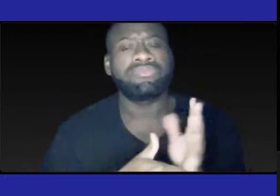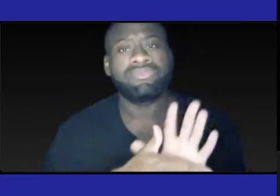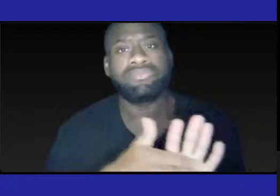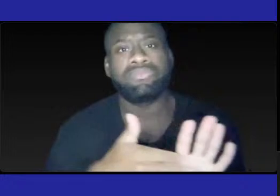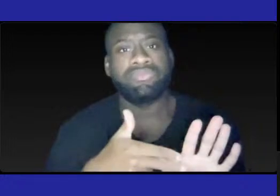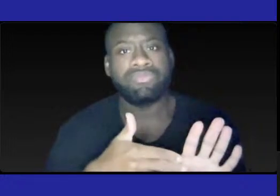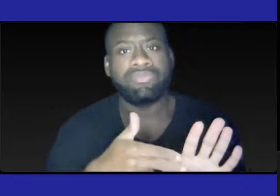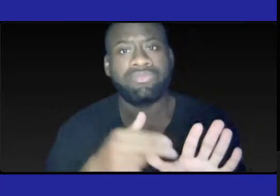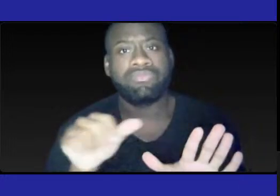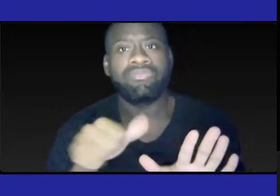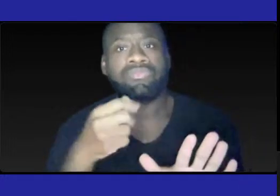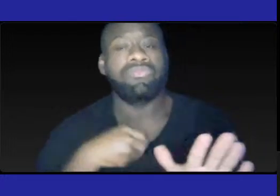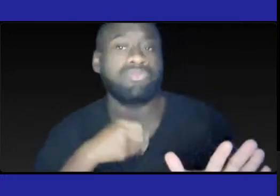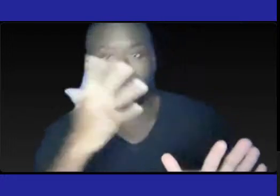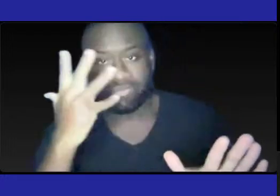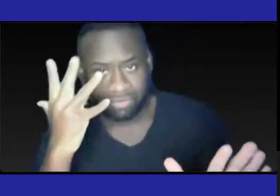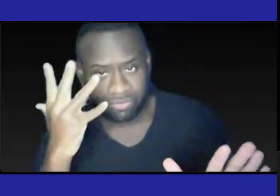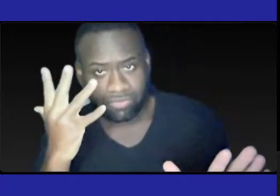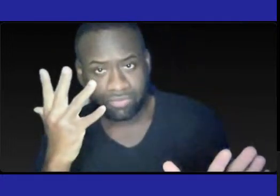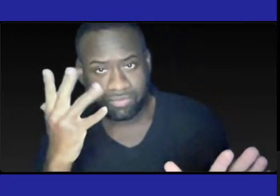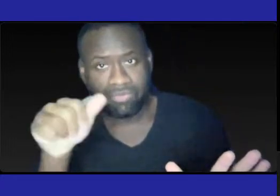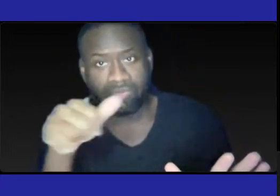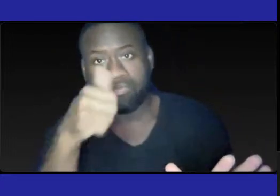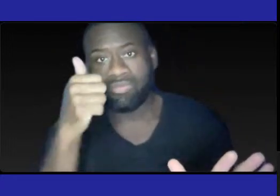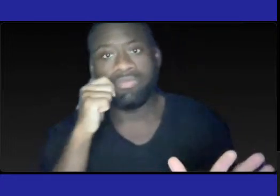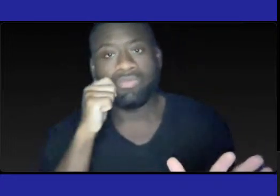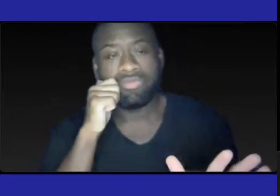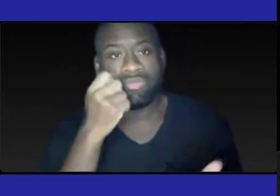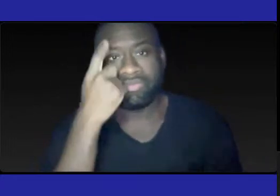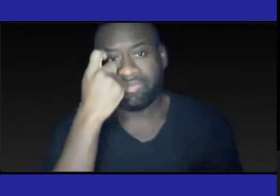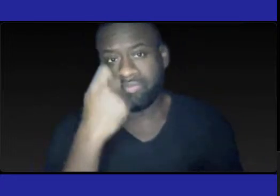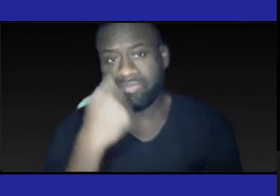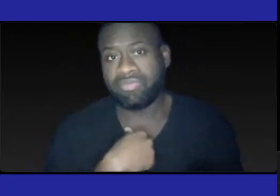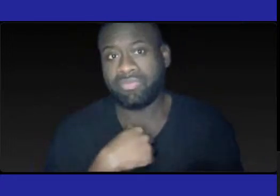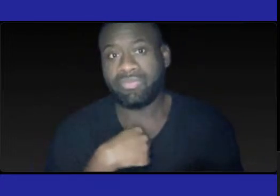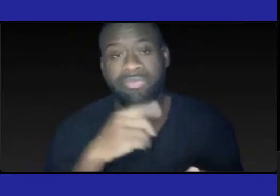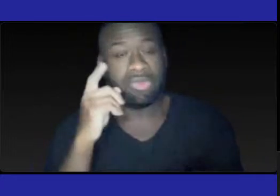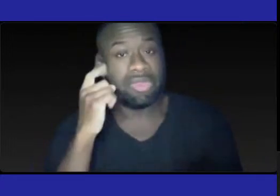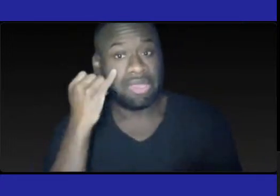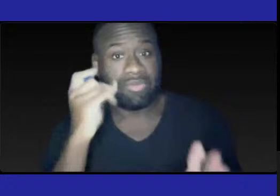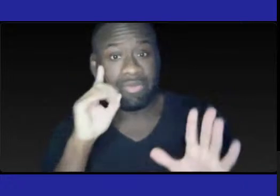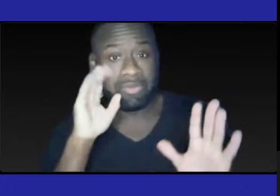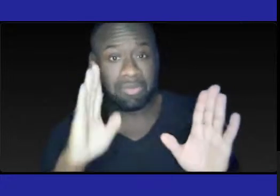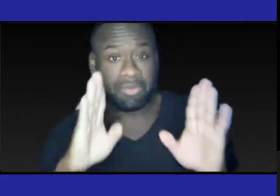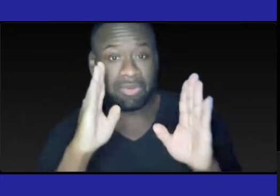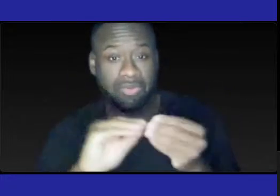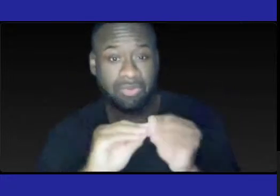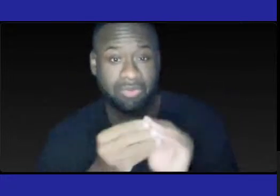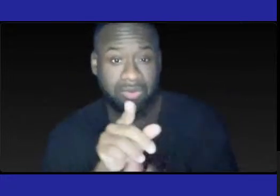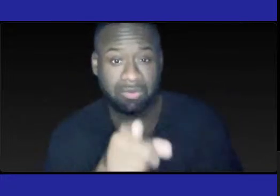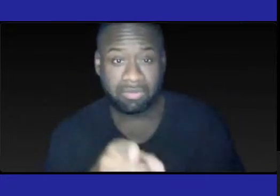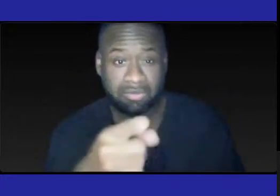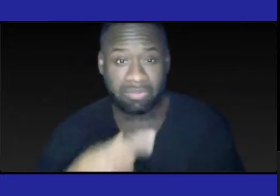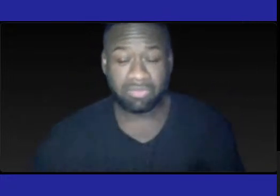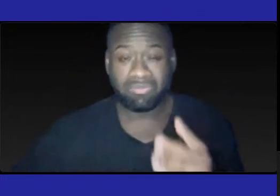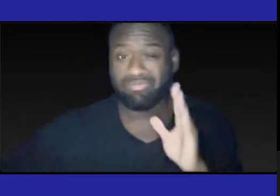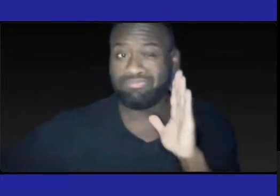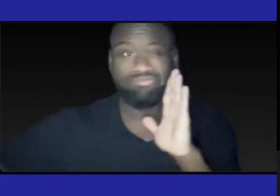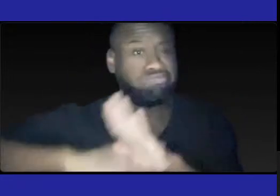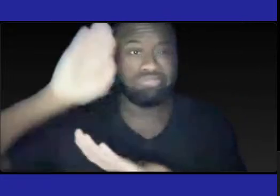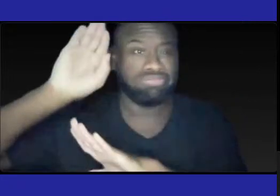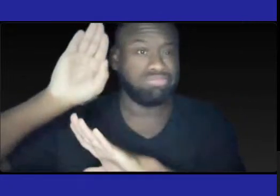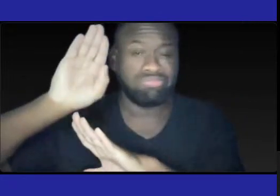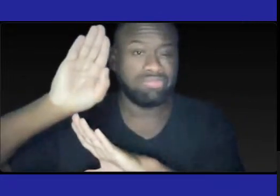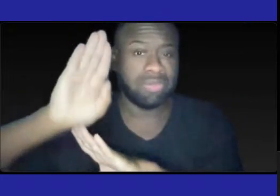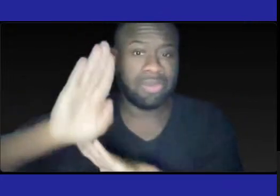ethnicities or races. If you look at the numbers, it's about 4 times as much. You will hear other numbers quoted,